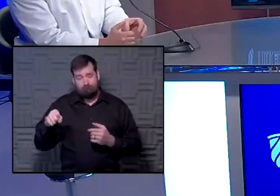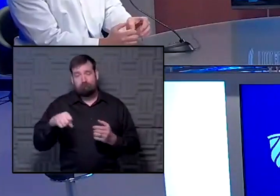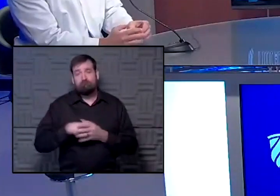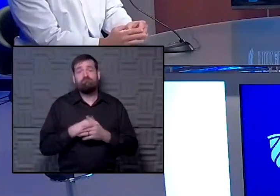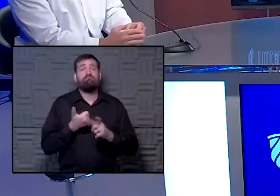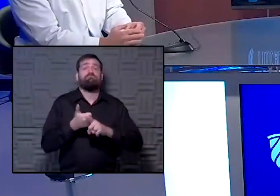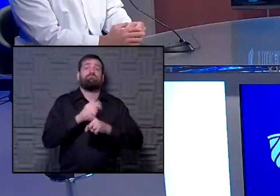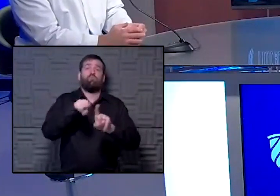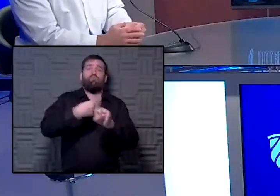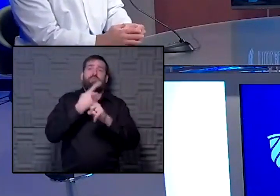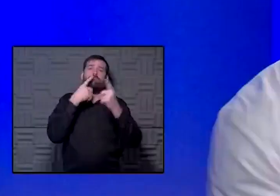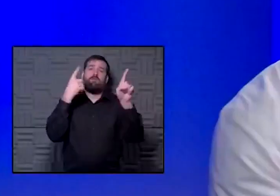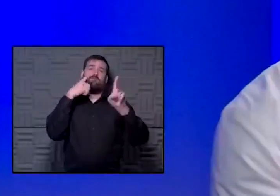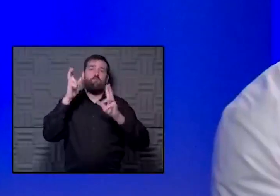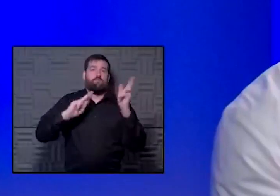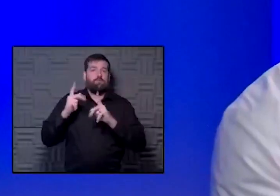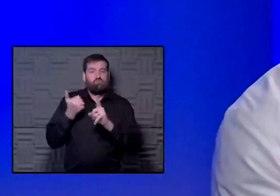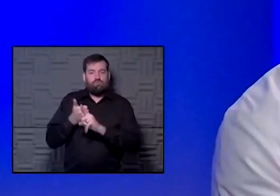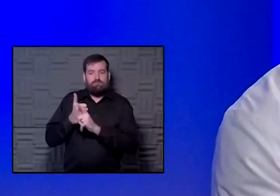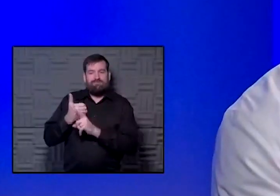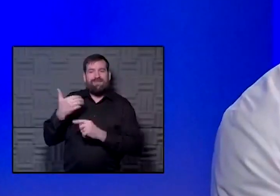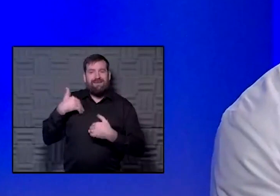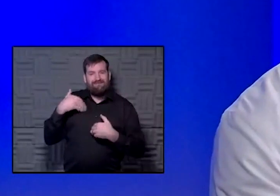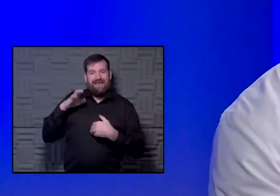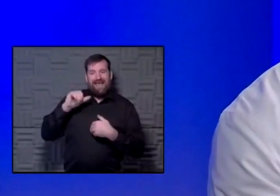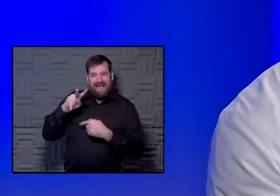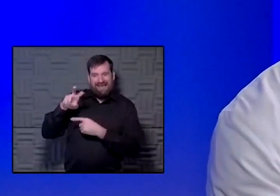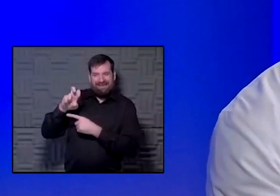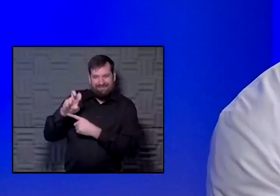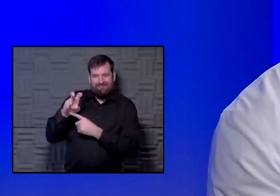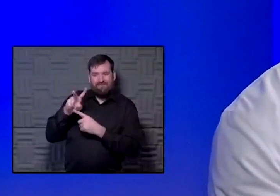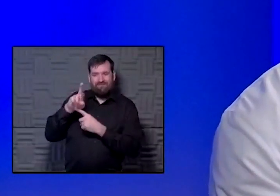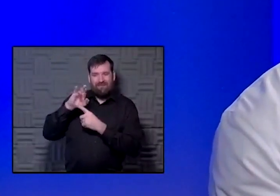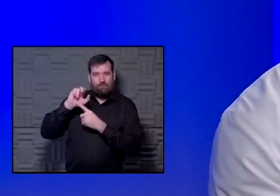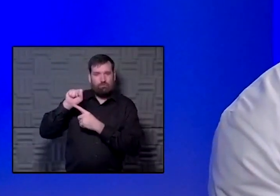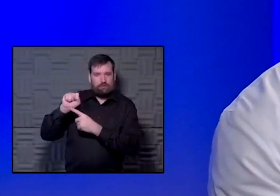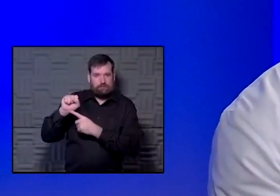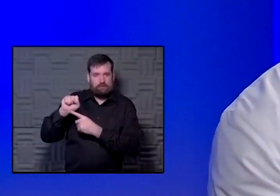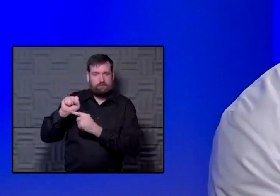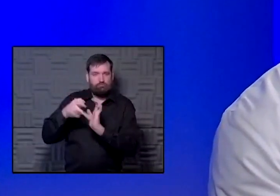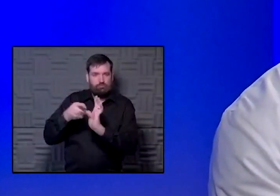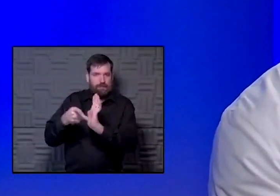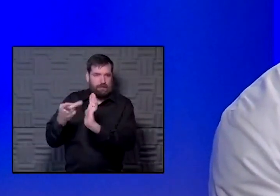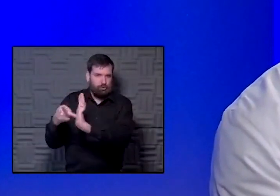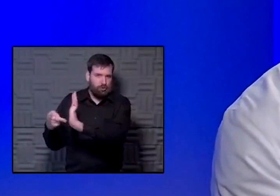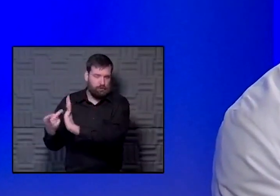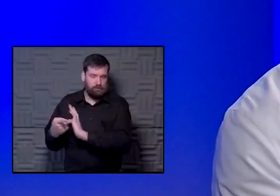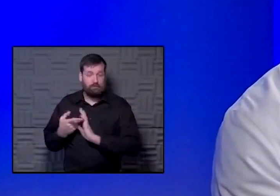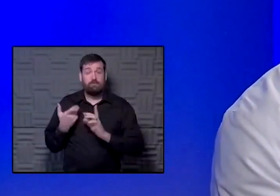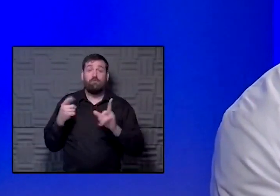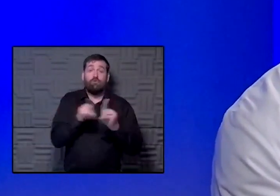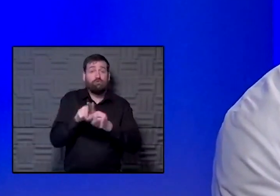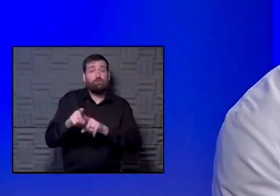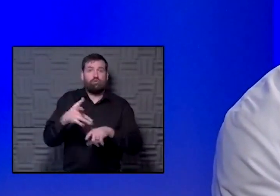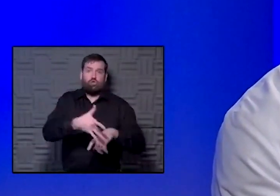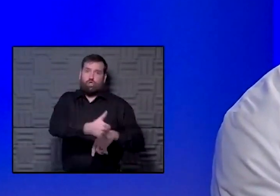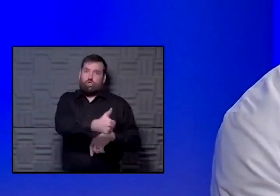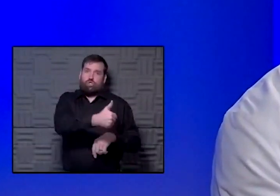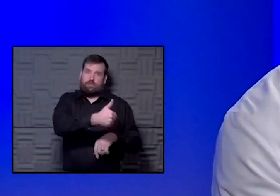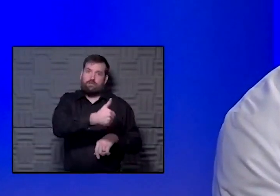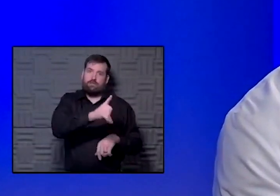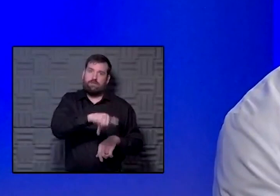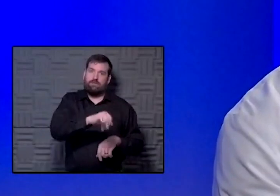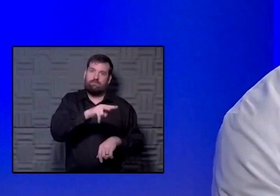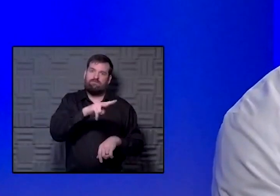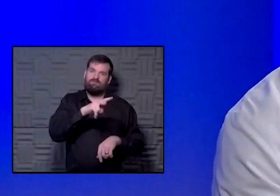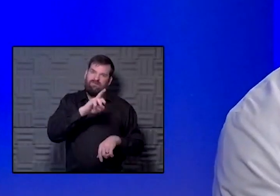really are only effective for people with active viral replication, and they are most effective in people that are early in disease with that early